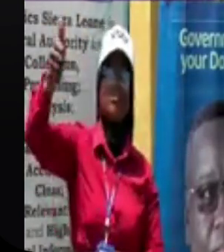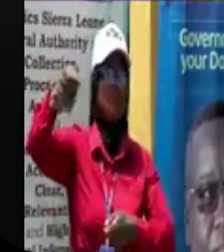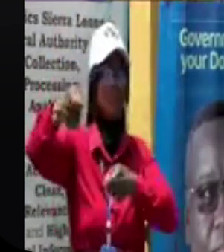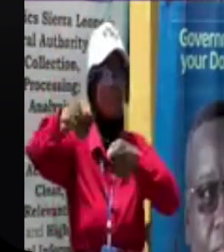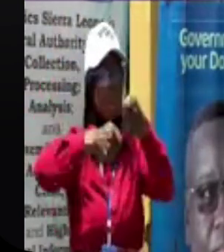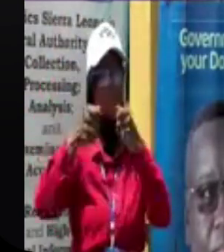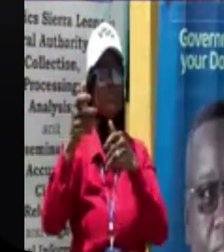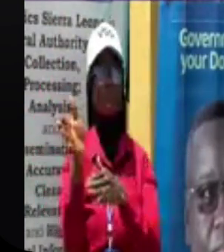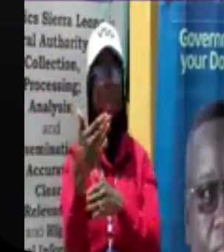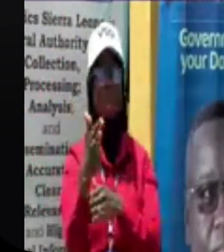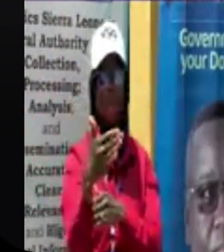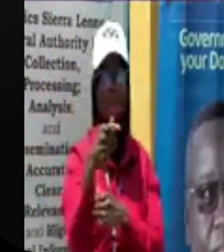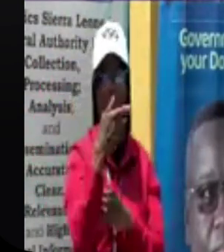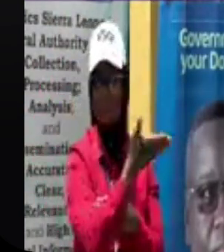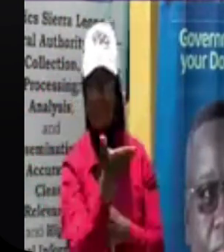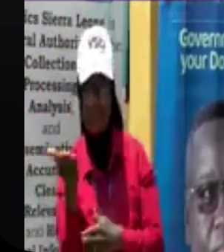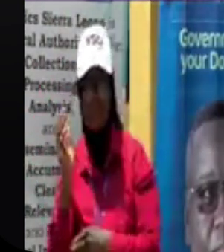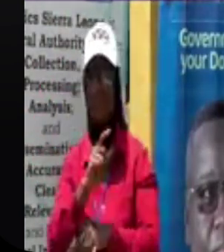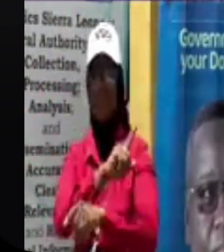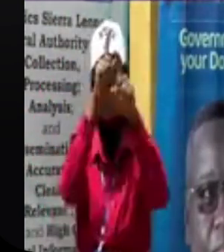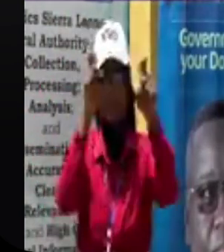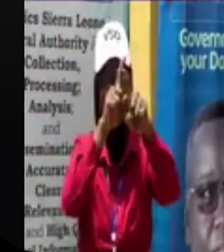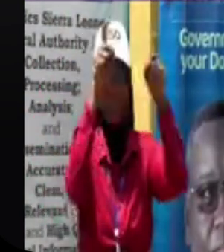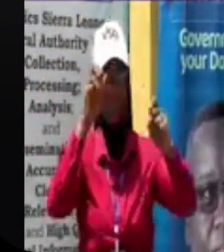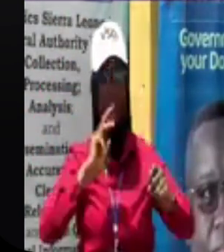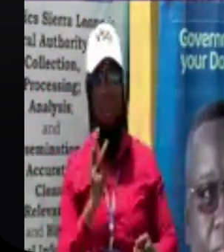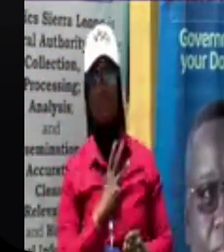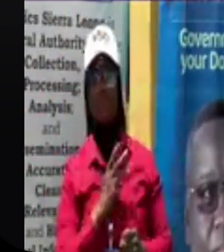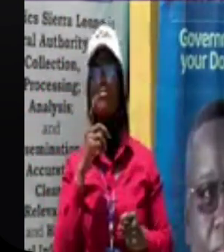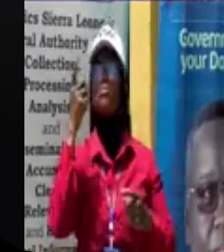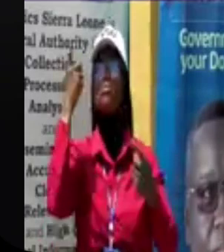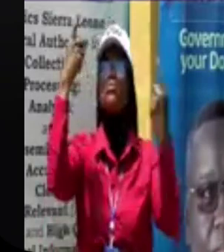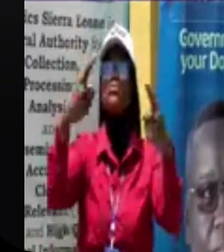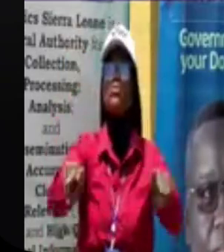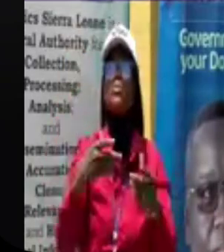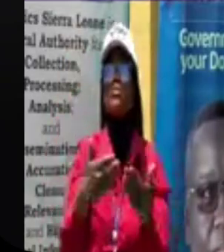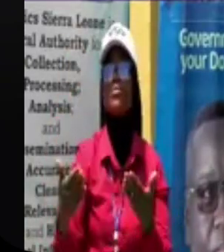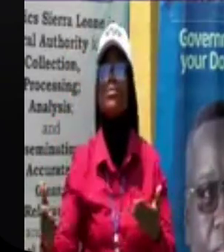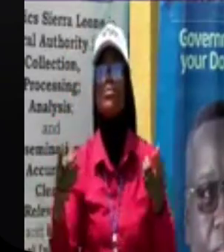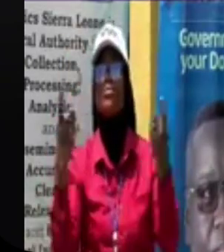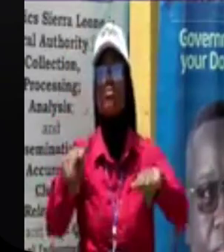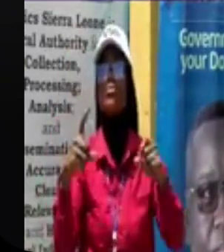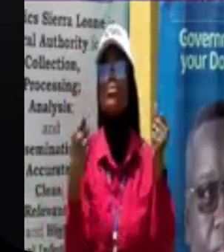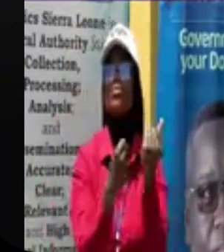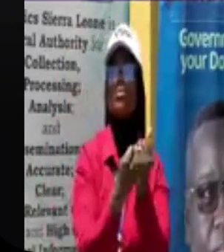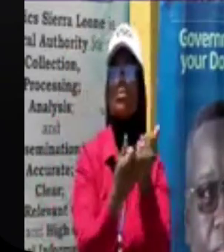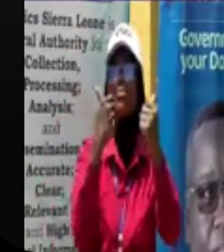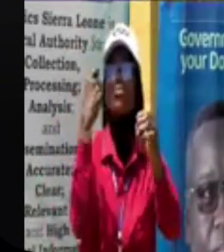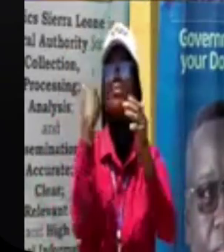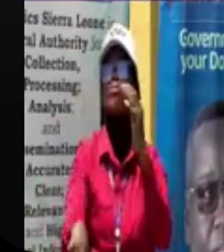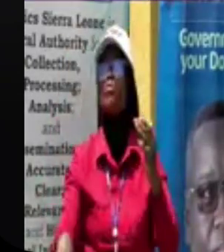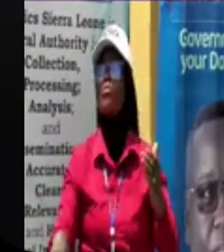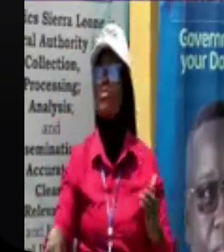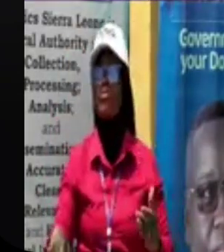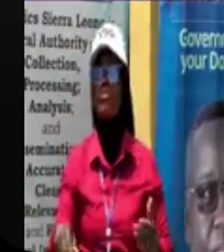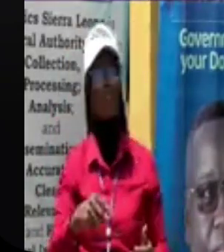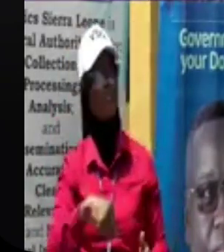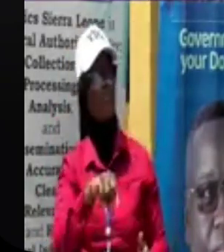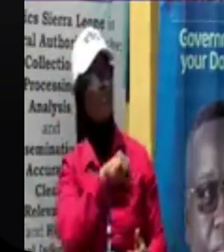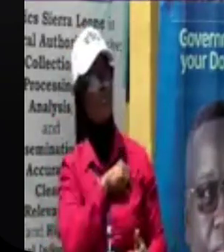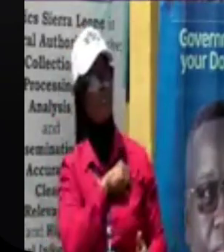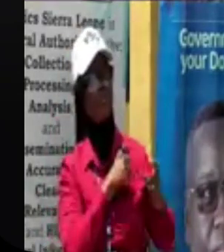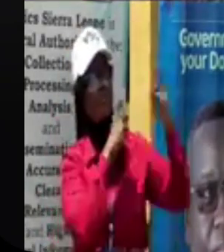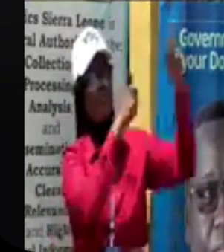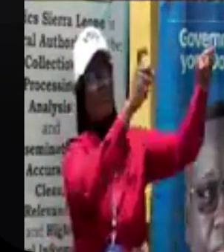ministry say now then question that they ask you when the material then they come, when the support then they come, and in what quantities. But I hand over to you,